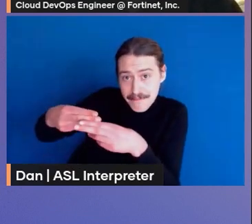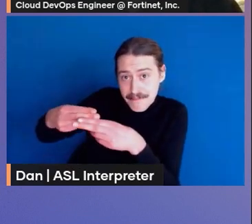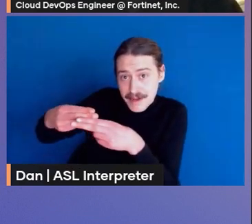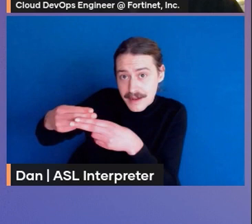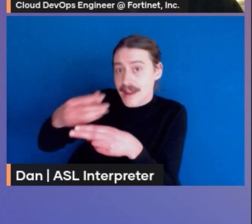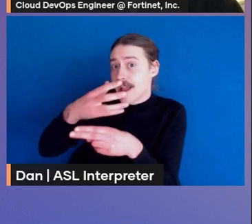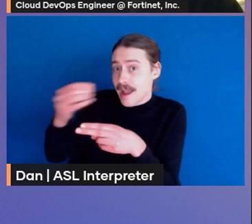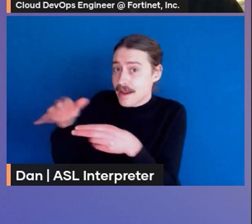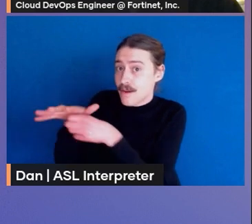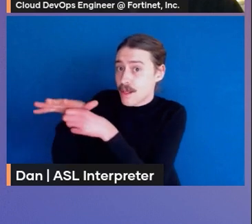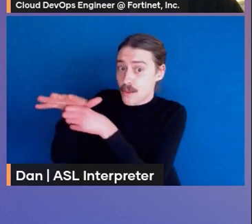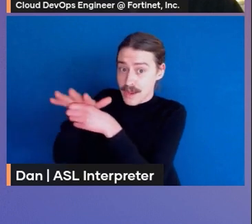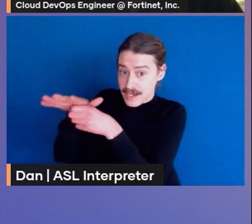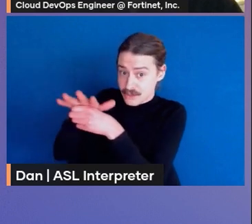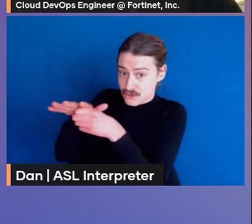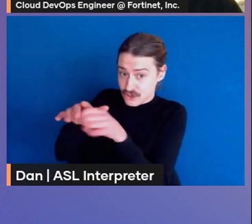are